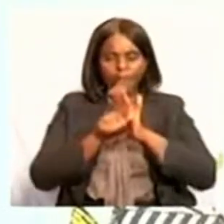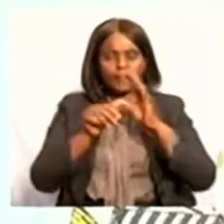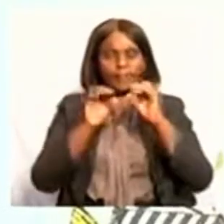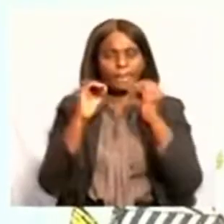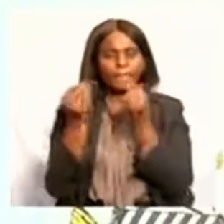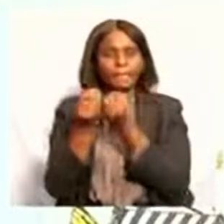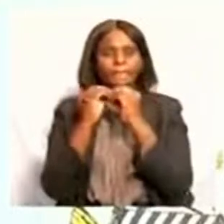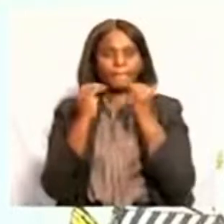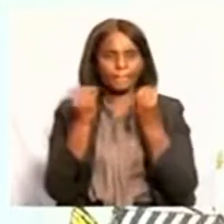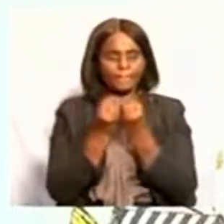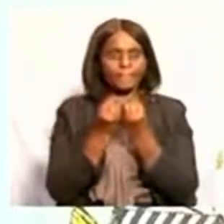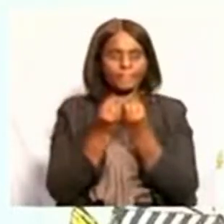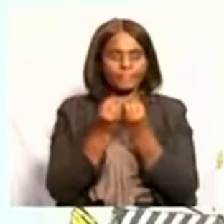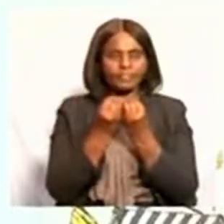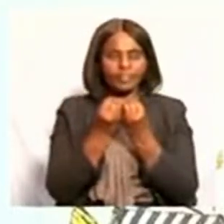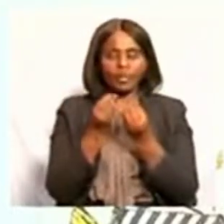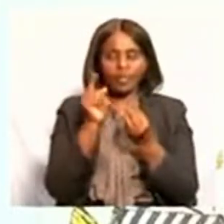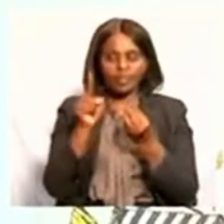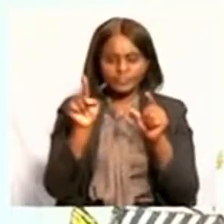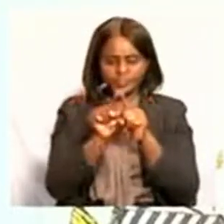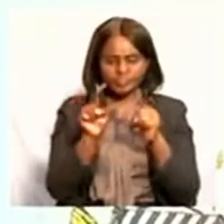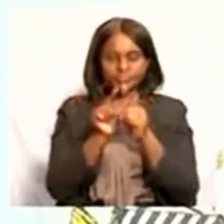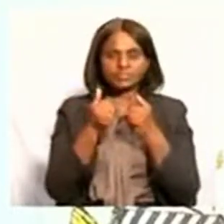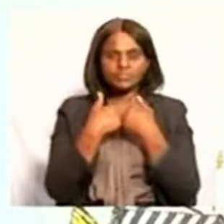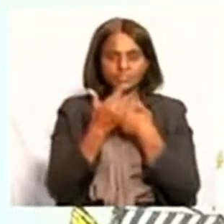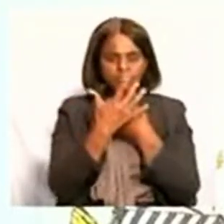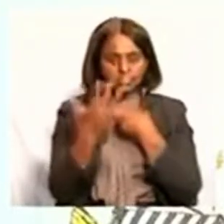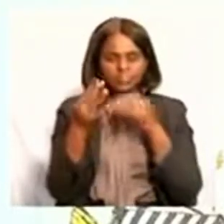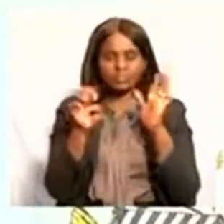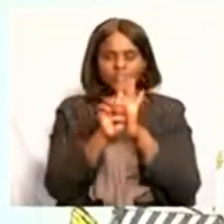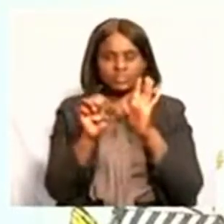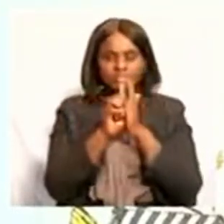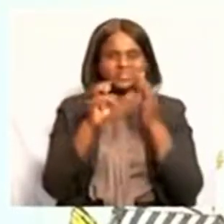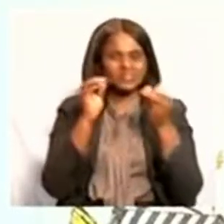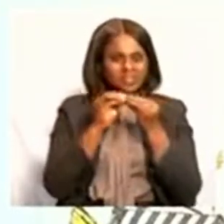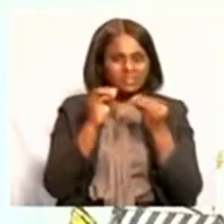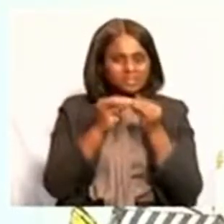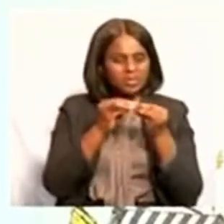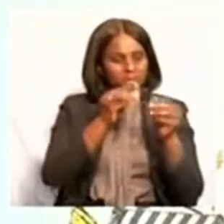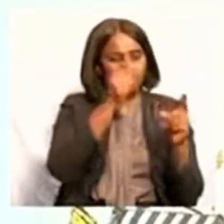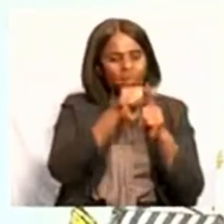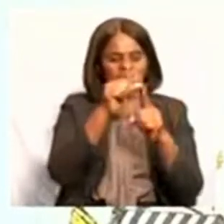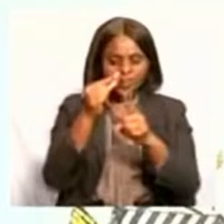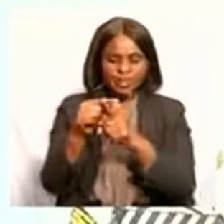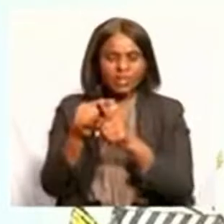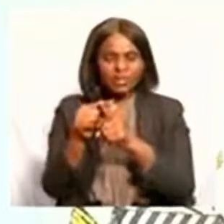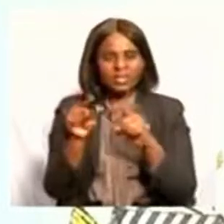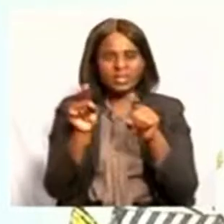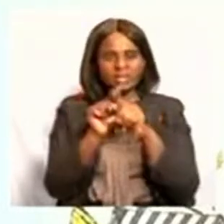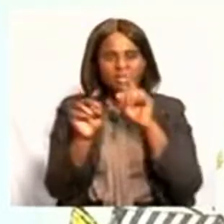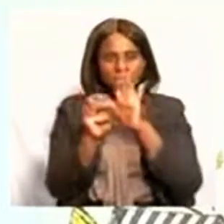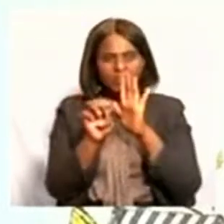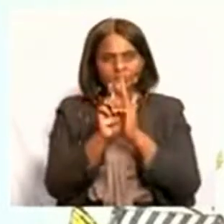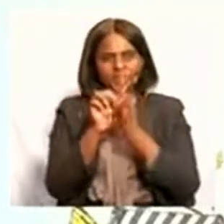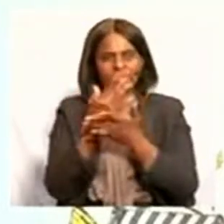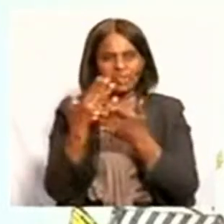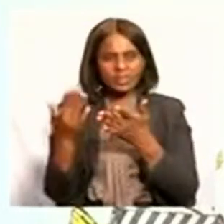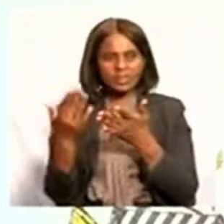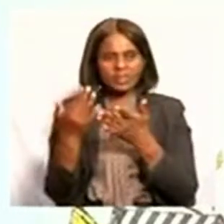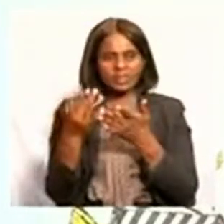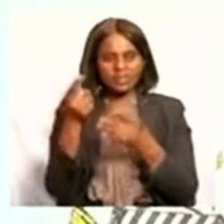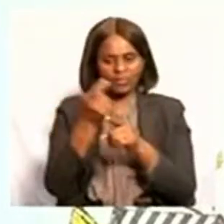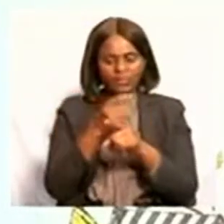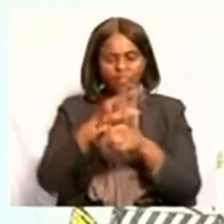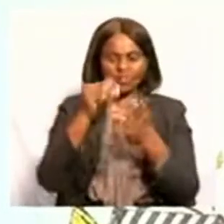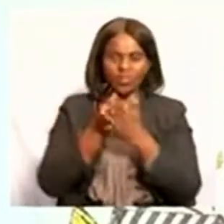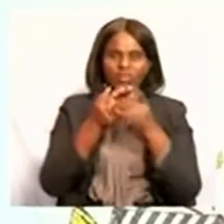things. There seems to be things like a lot of generic. It's like something that is from